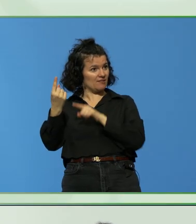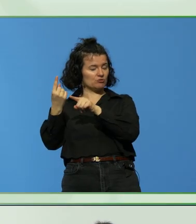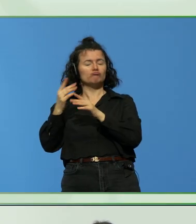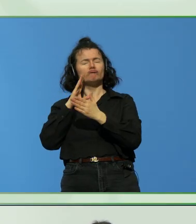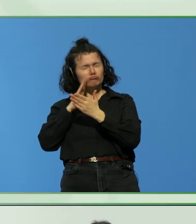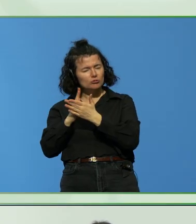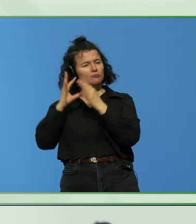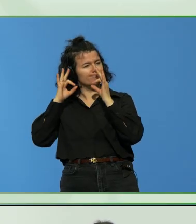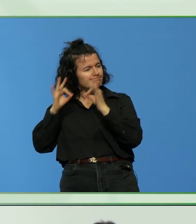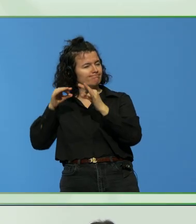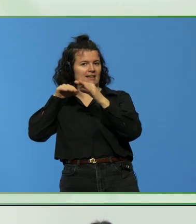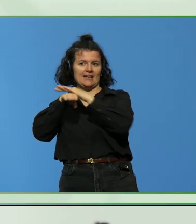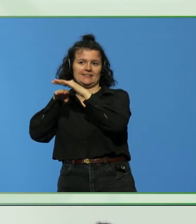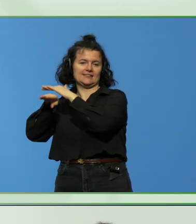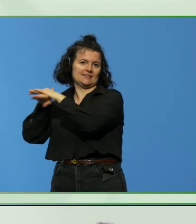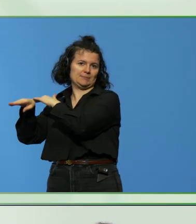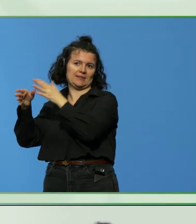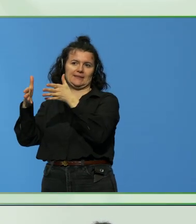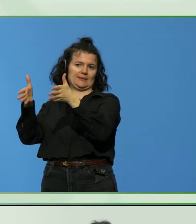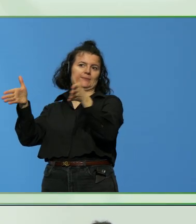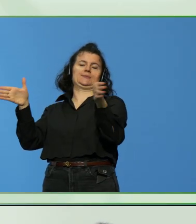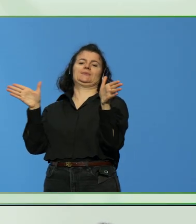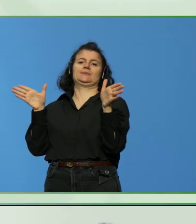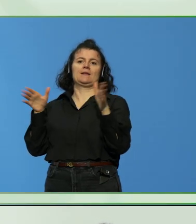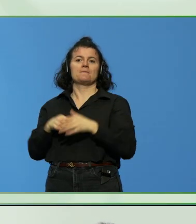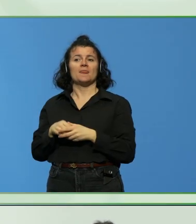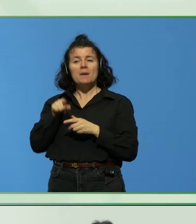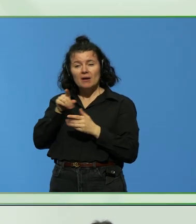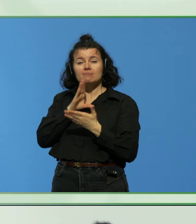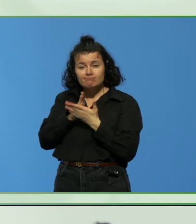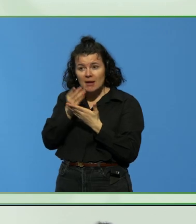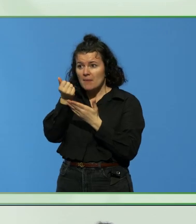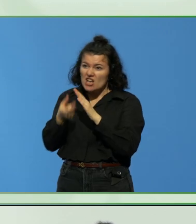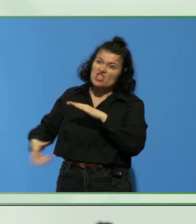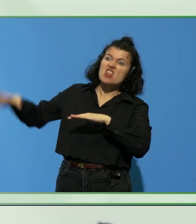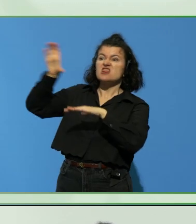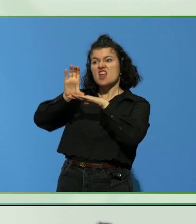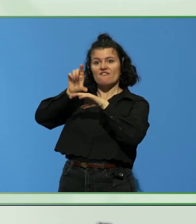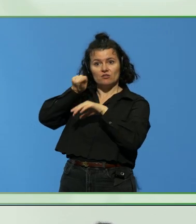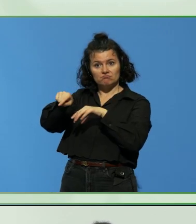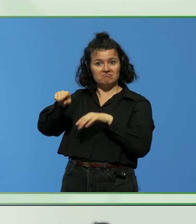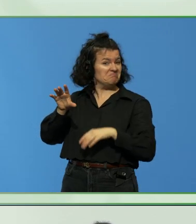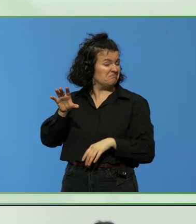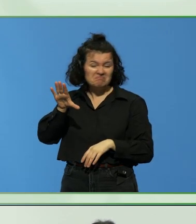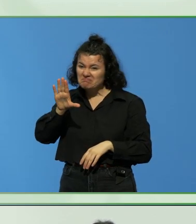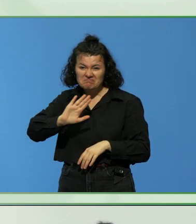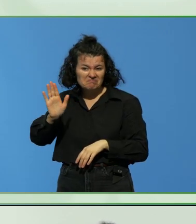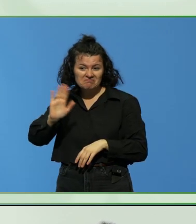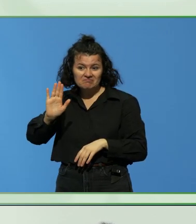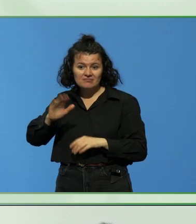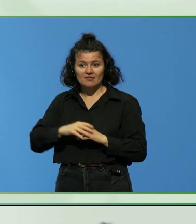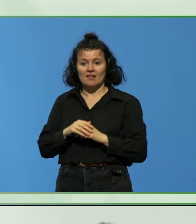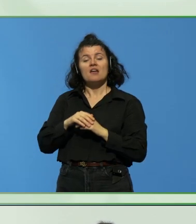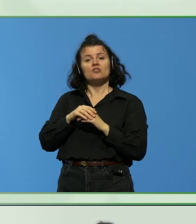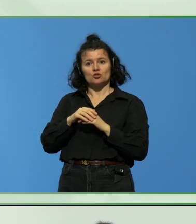Importantly, this did not require a large additional budget. Less than 1% of the total